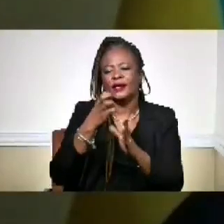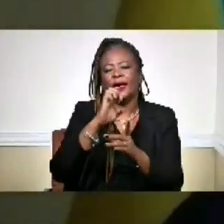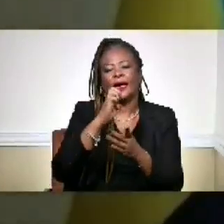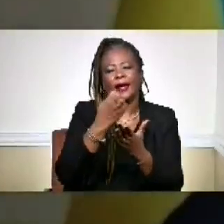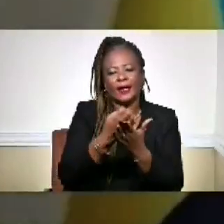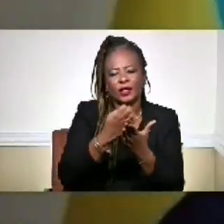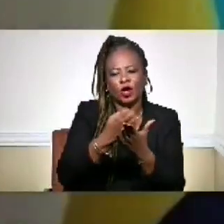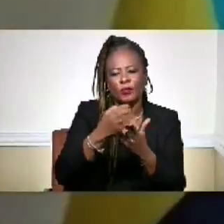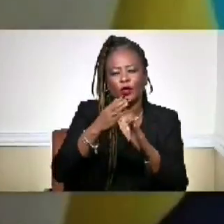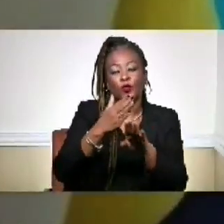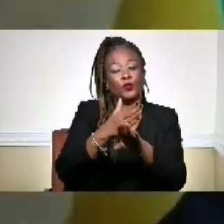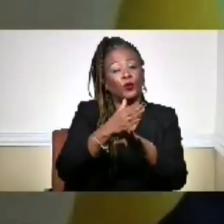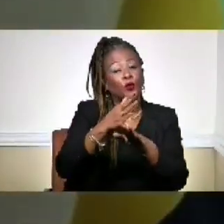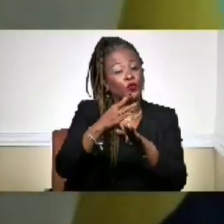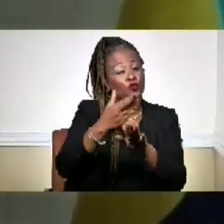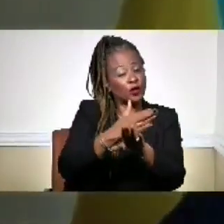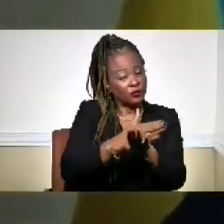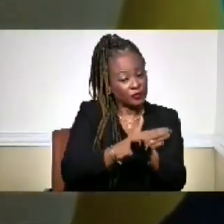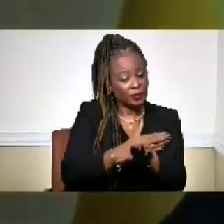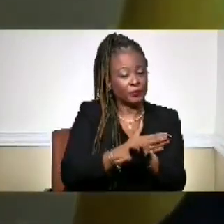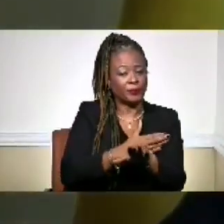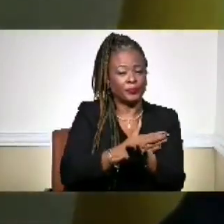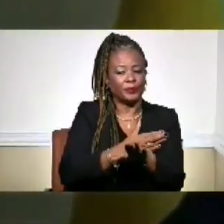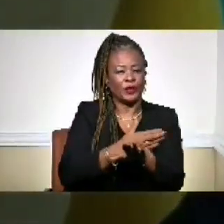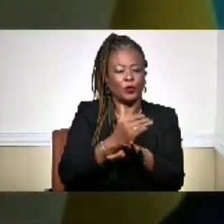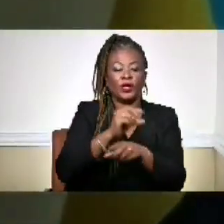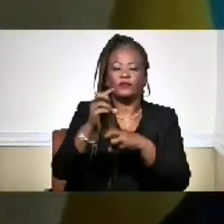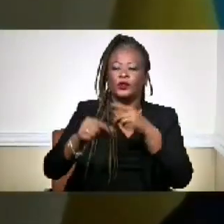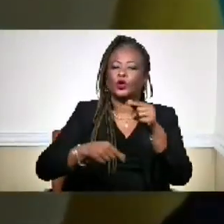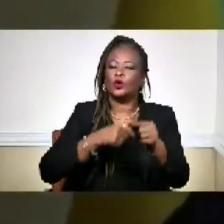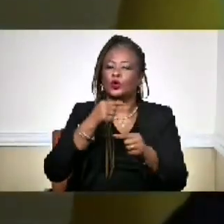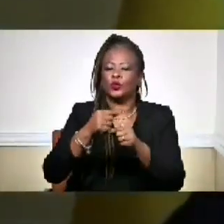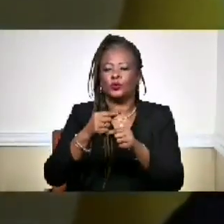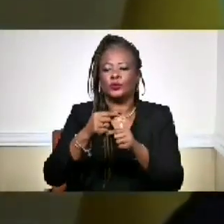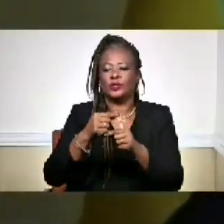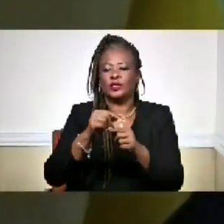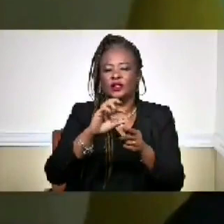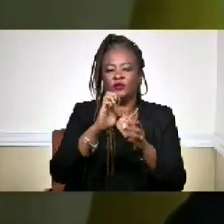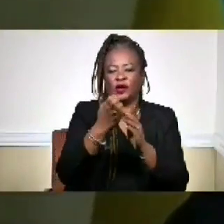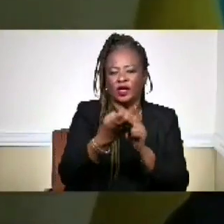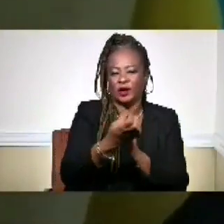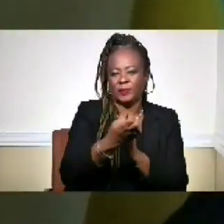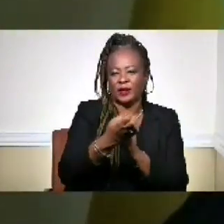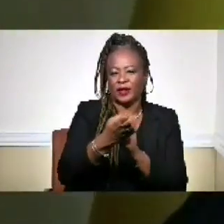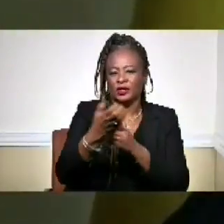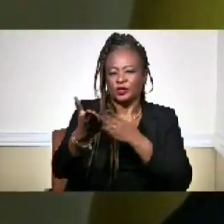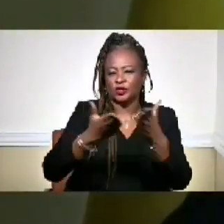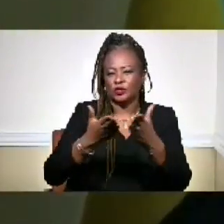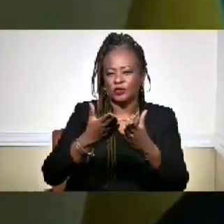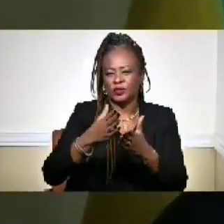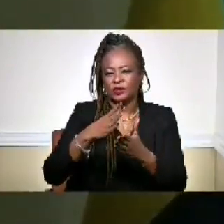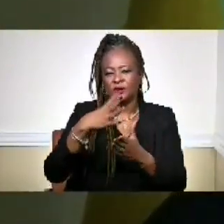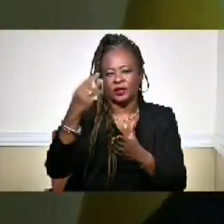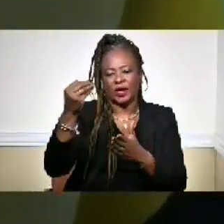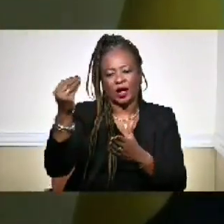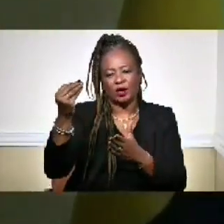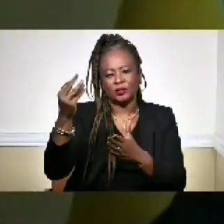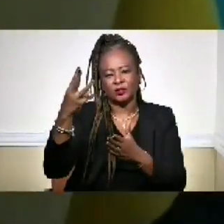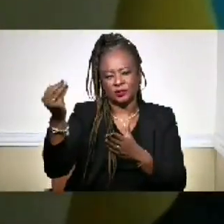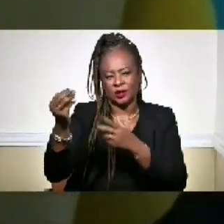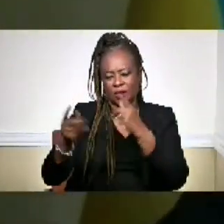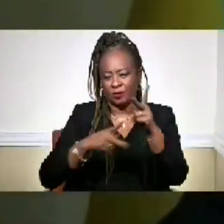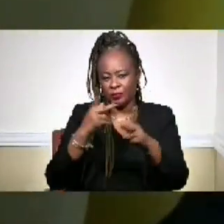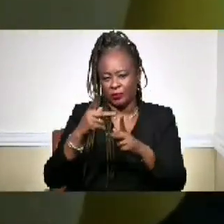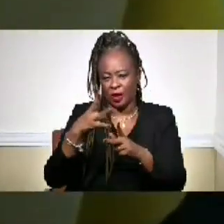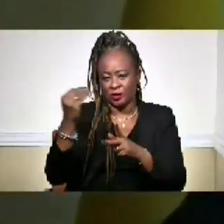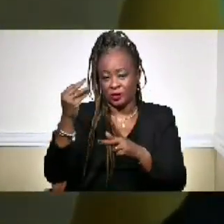recovery. We are living in the era of globalization and service to customers abroad. My ministry